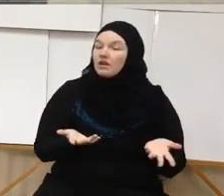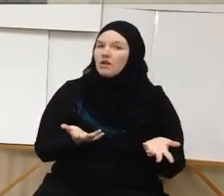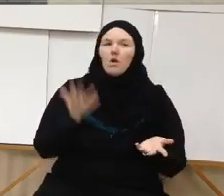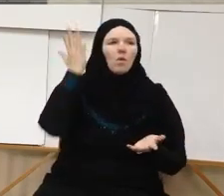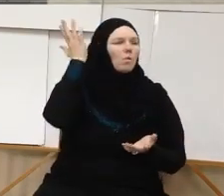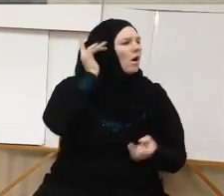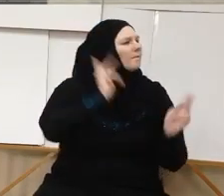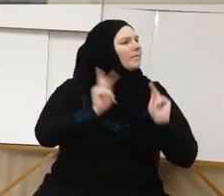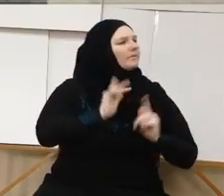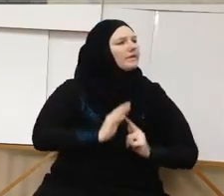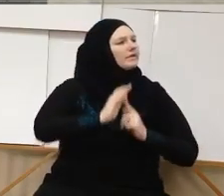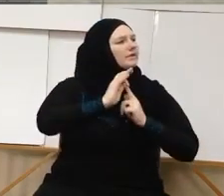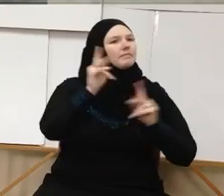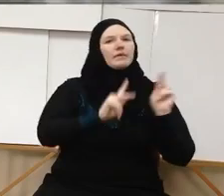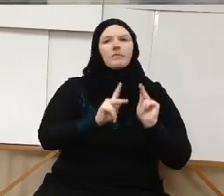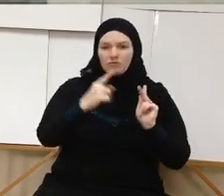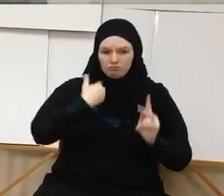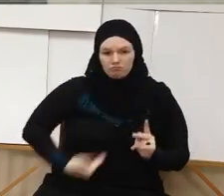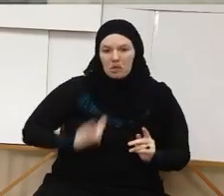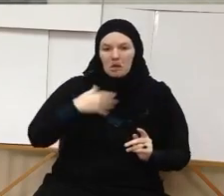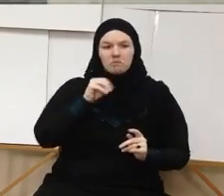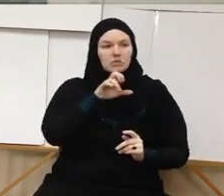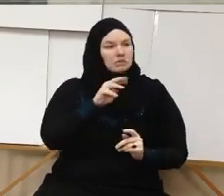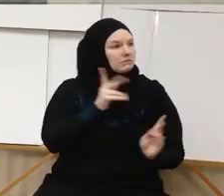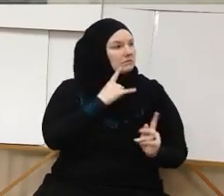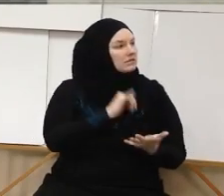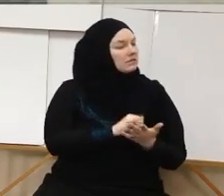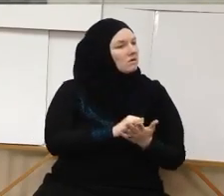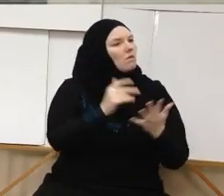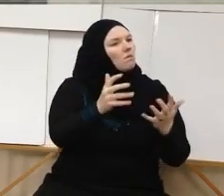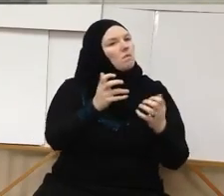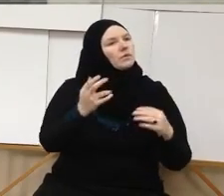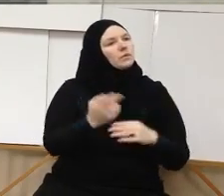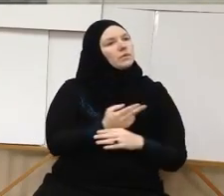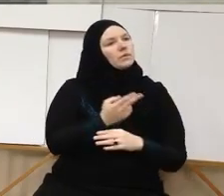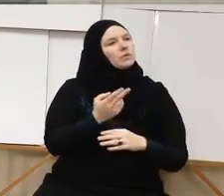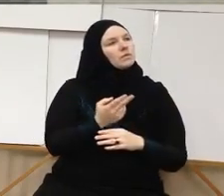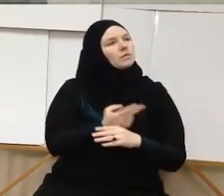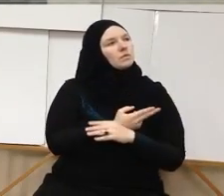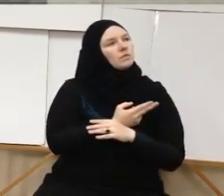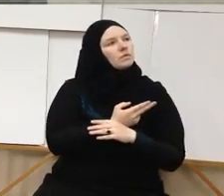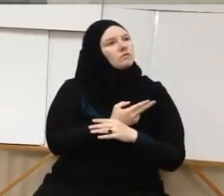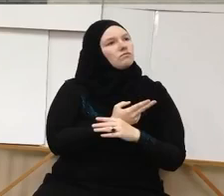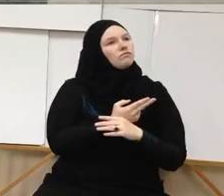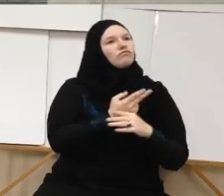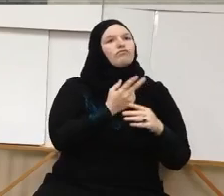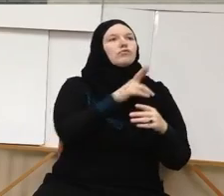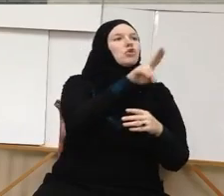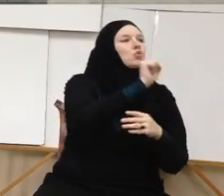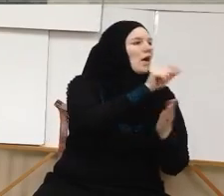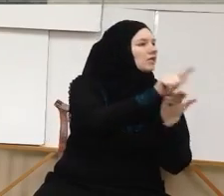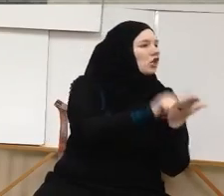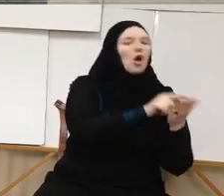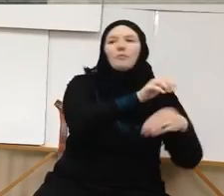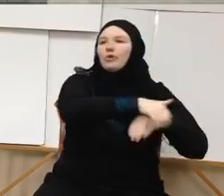people, especially those who claim to be Muslims, want to use French law, British law, US law,